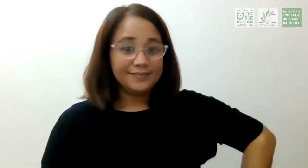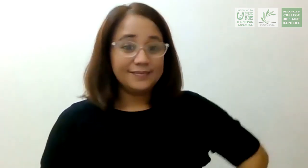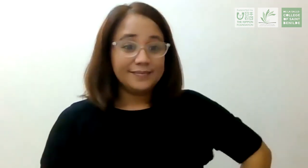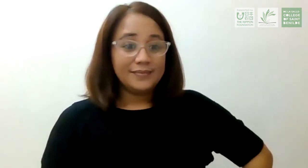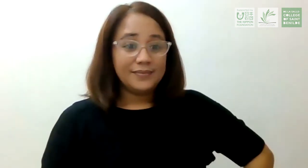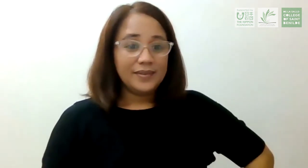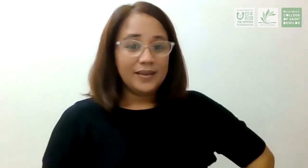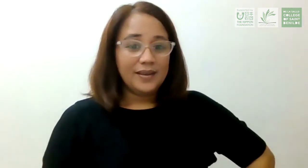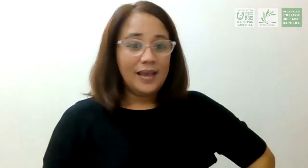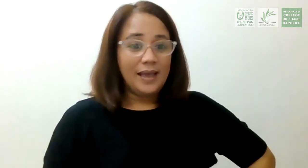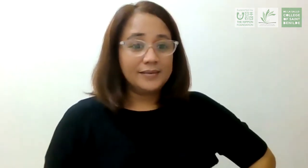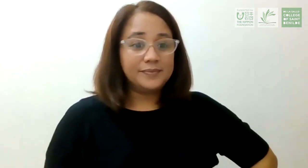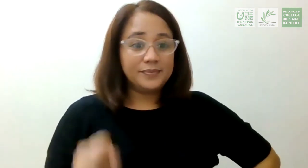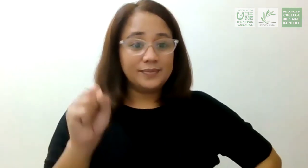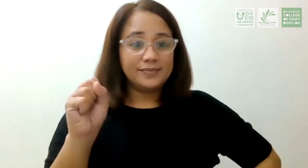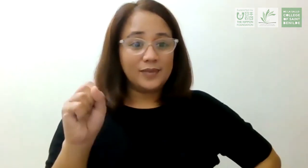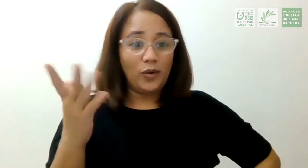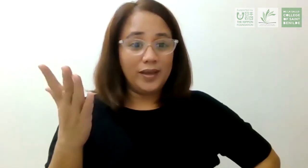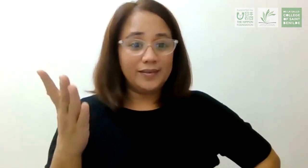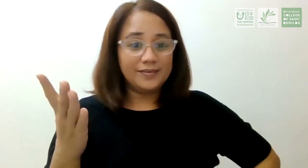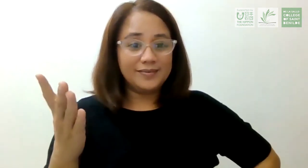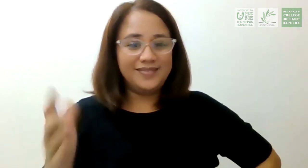Okay, well,